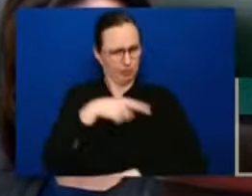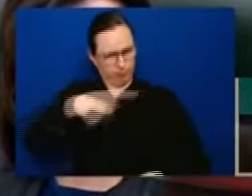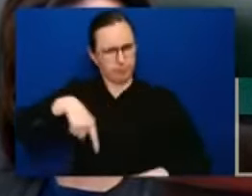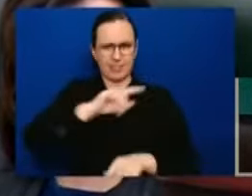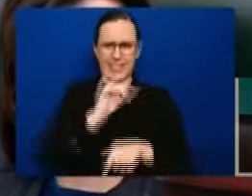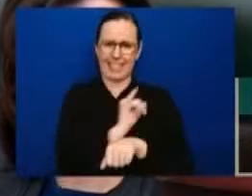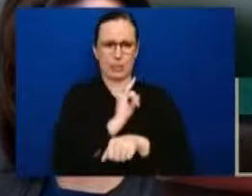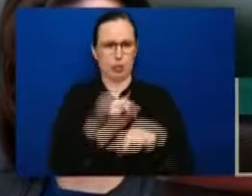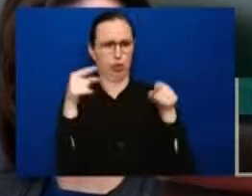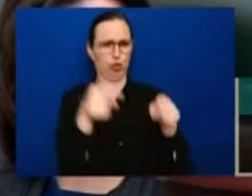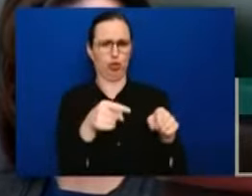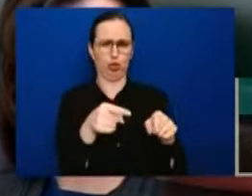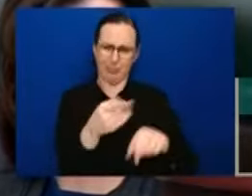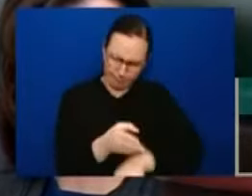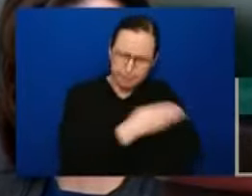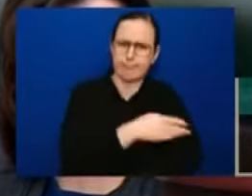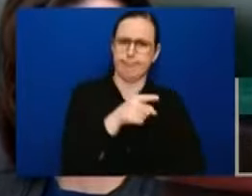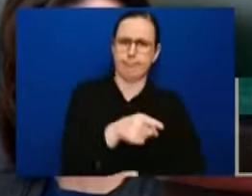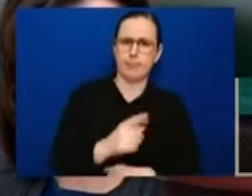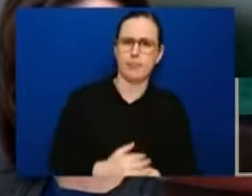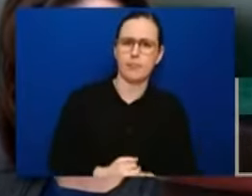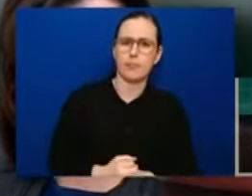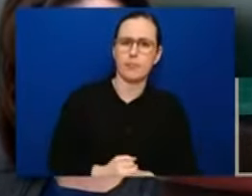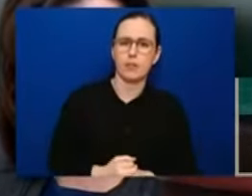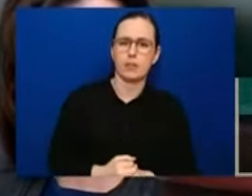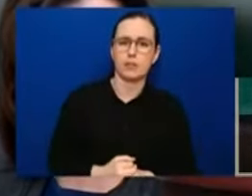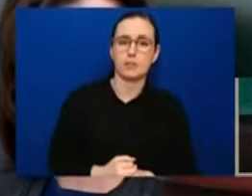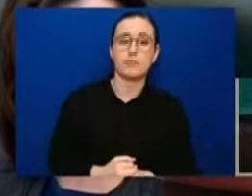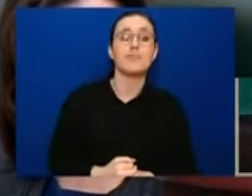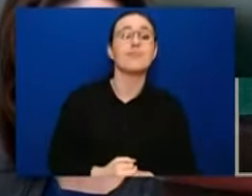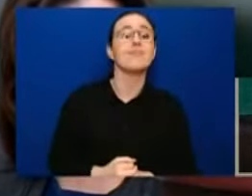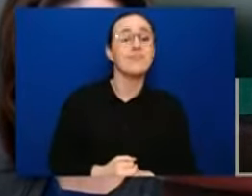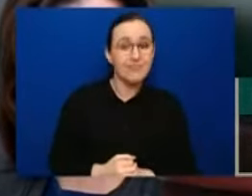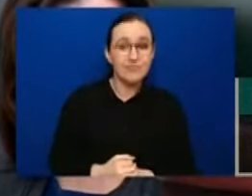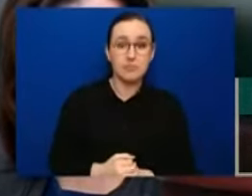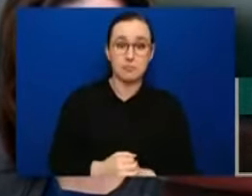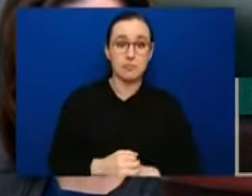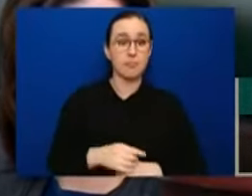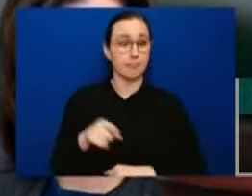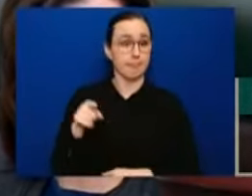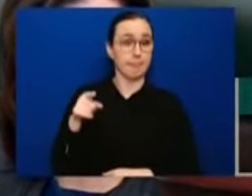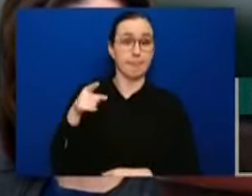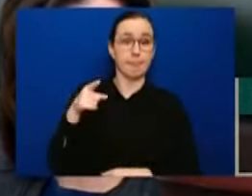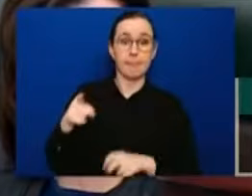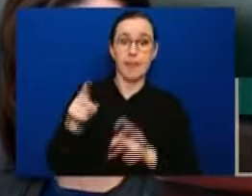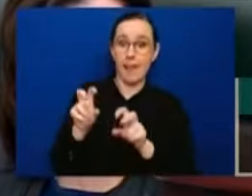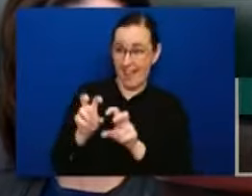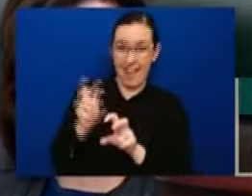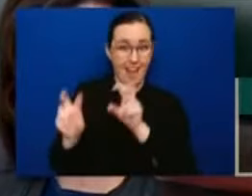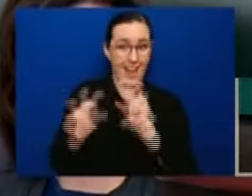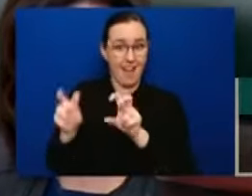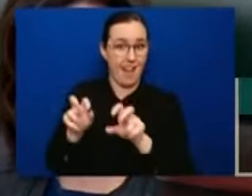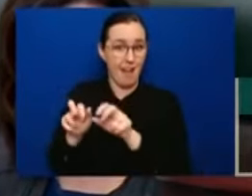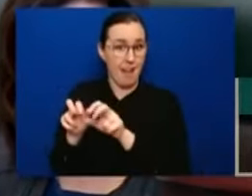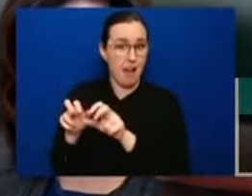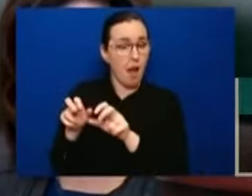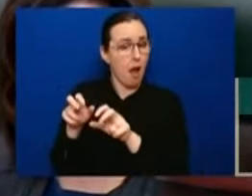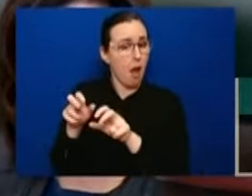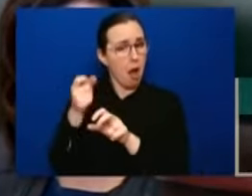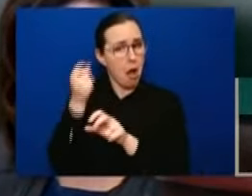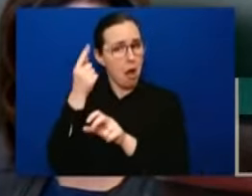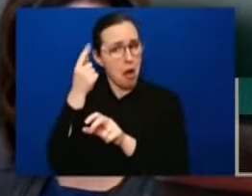move, they're mistaken. Premature divestment is contributing to a global energy crisis that will have very